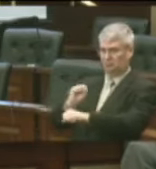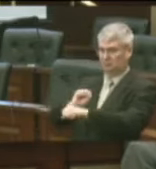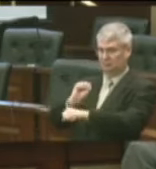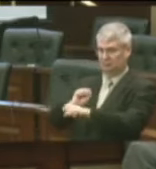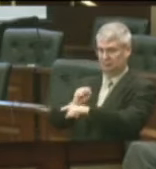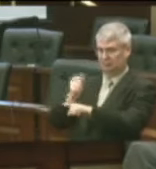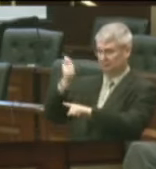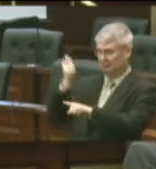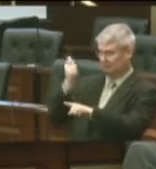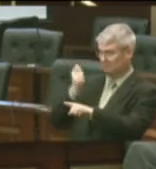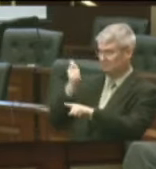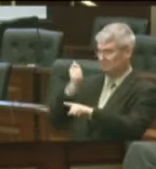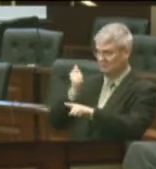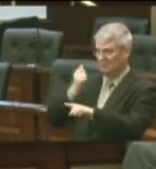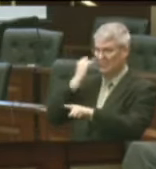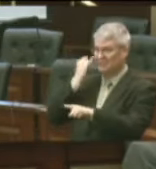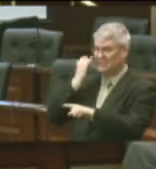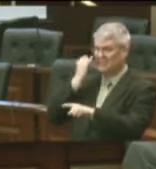fund.